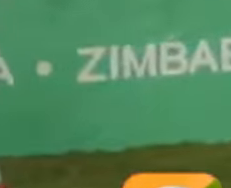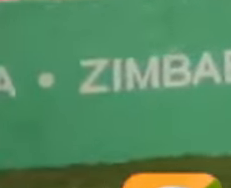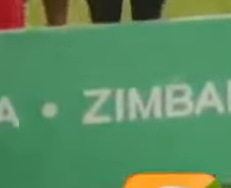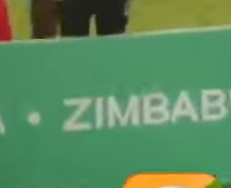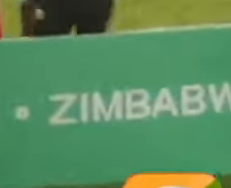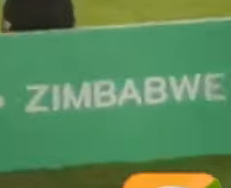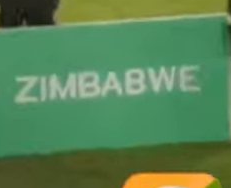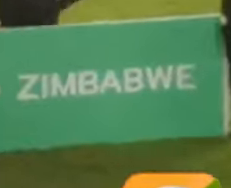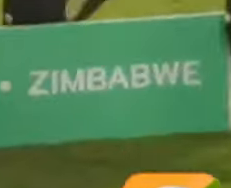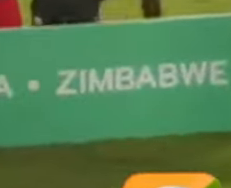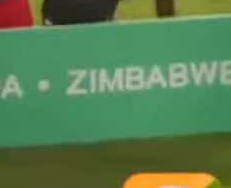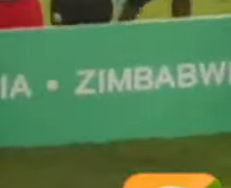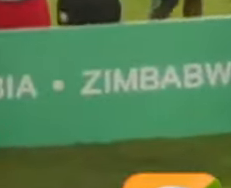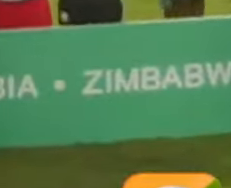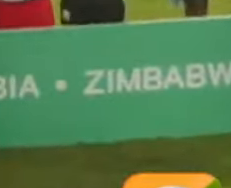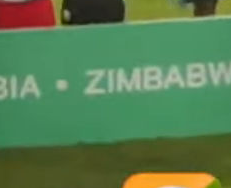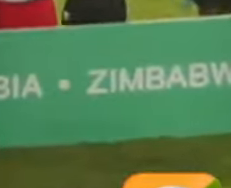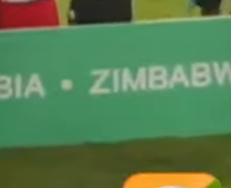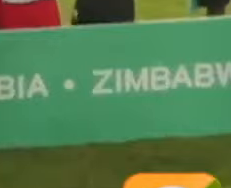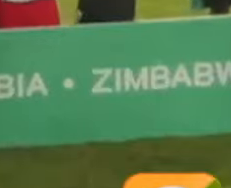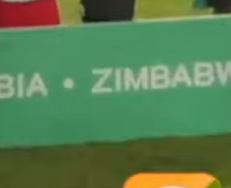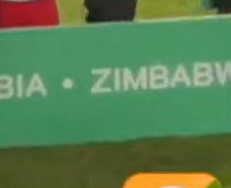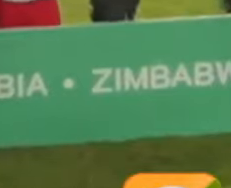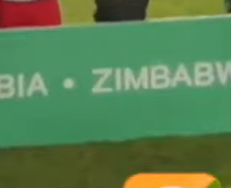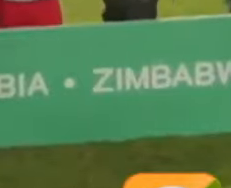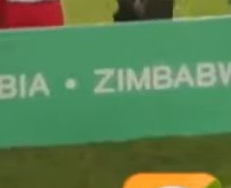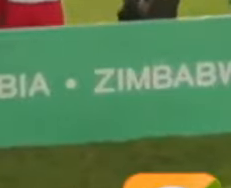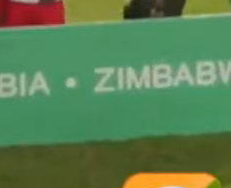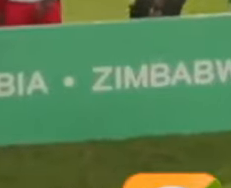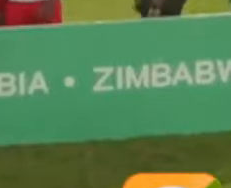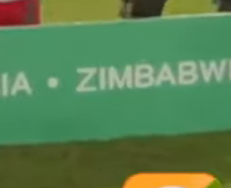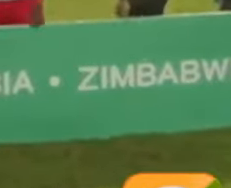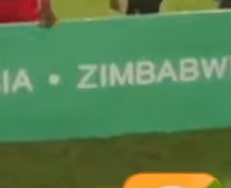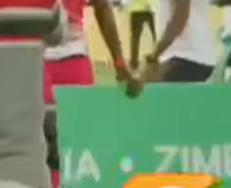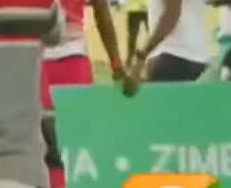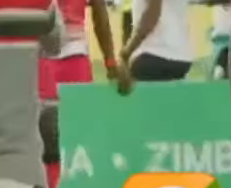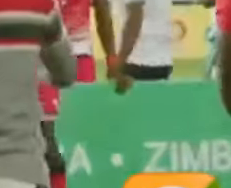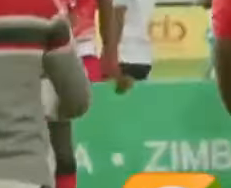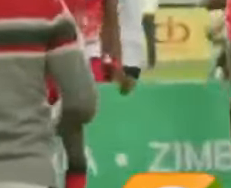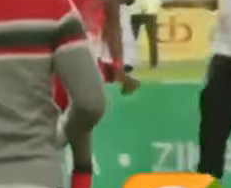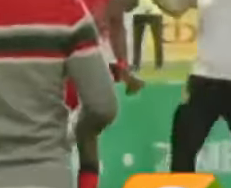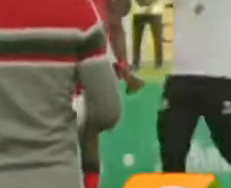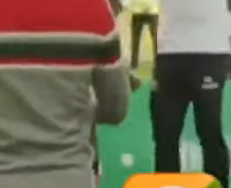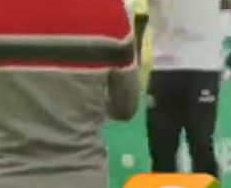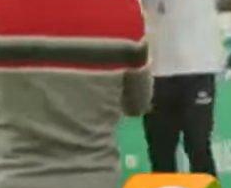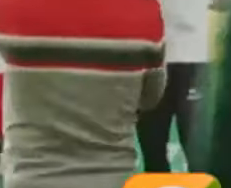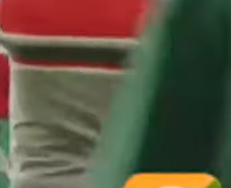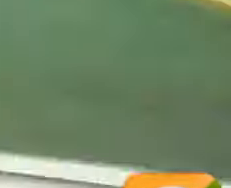Anyabata mina. Stand up for the champions. Congratulations. Kenya.